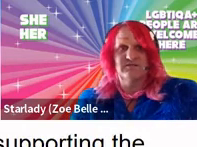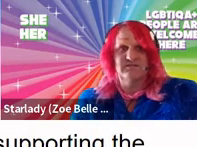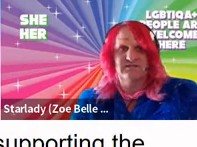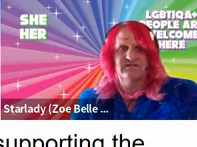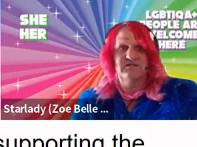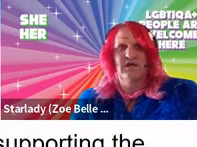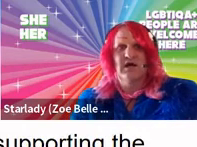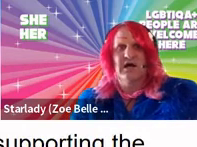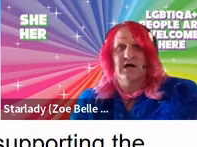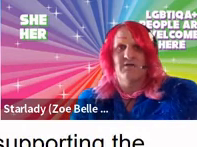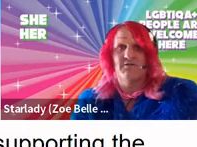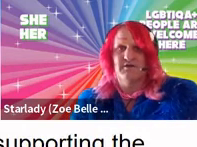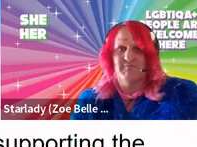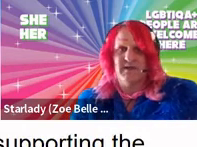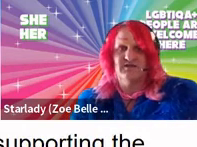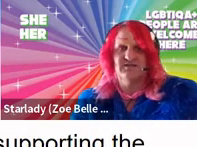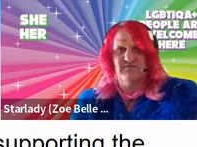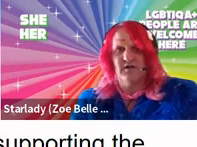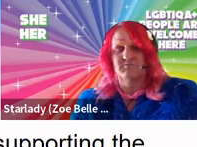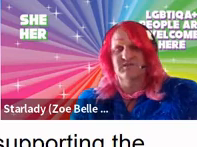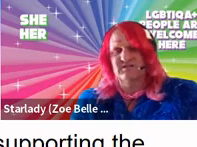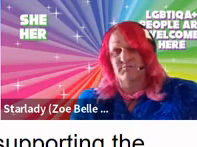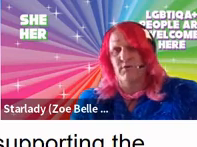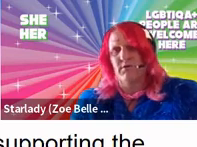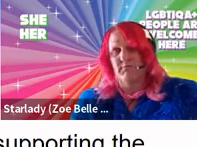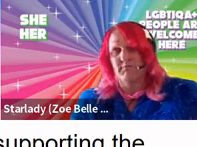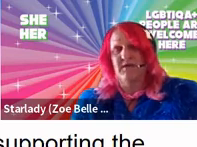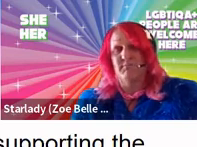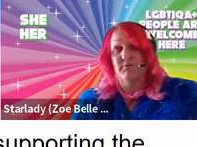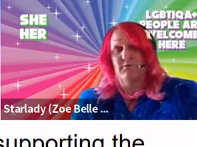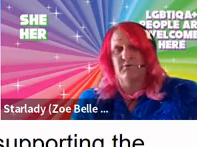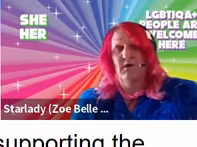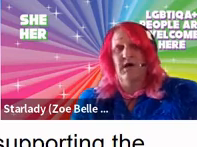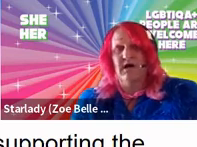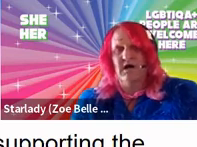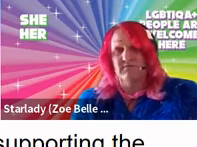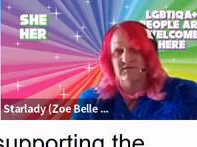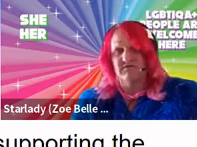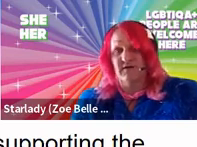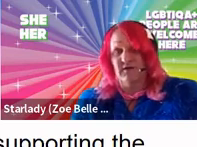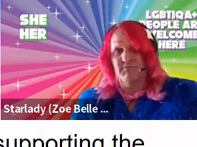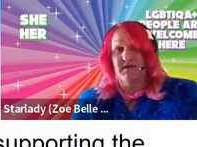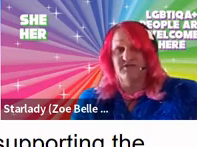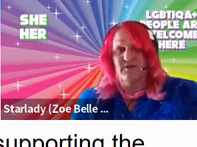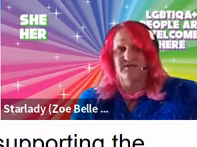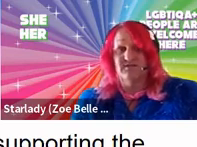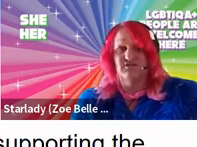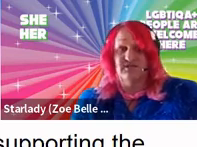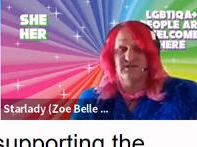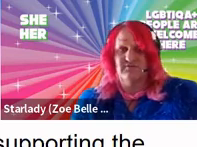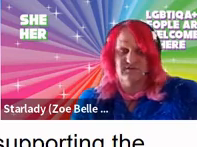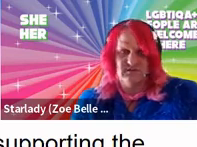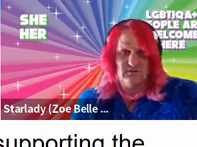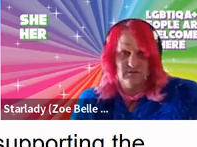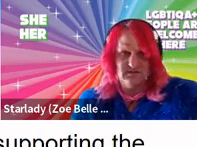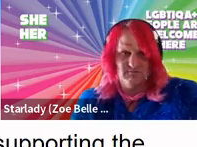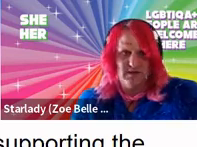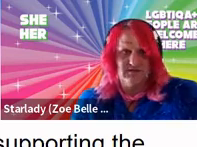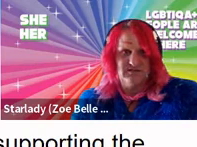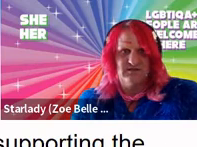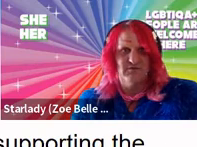of resources that have been developed to support people develop their trans and gender